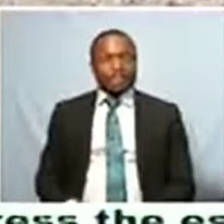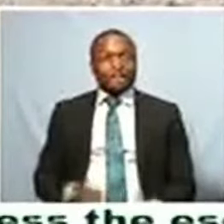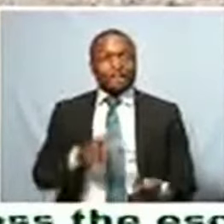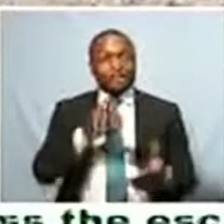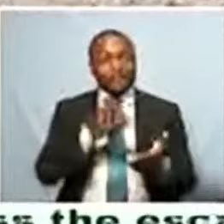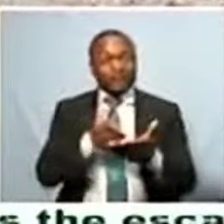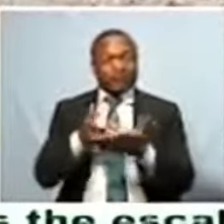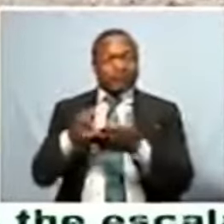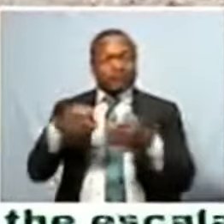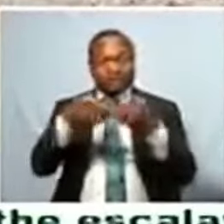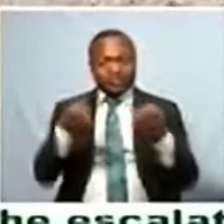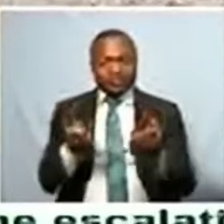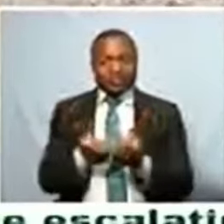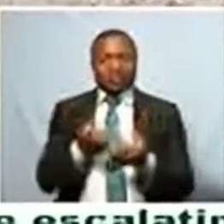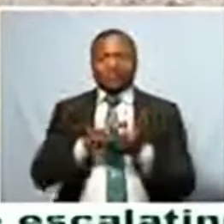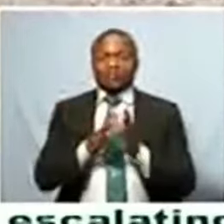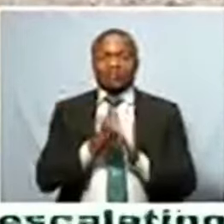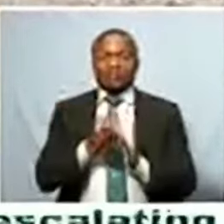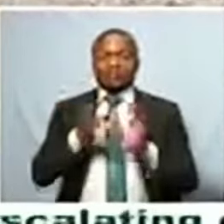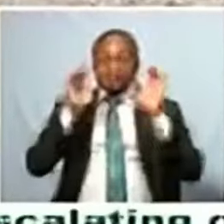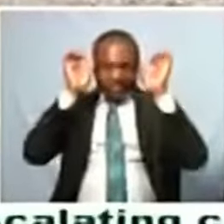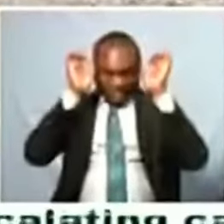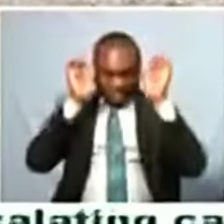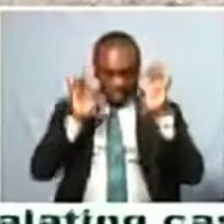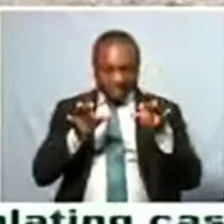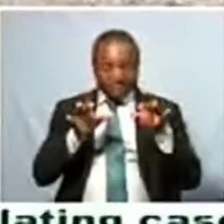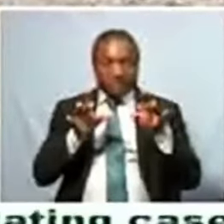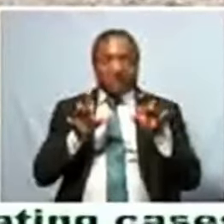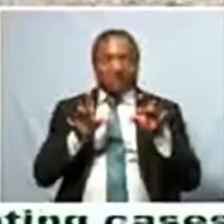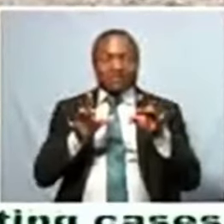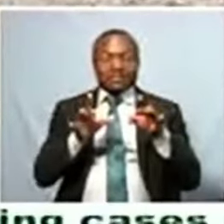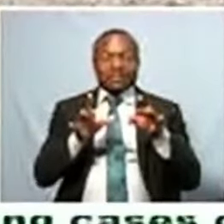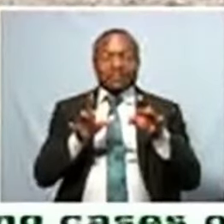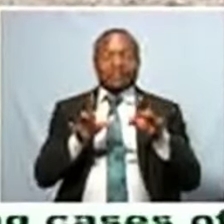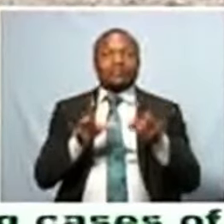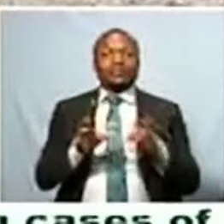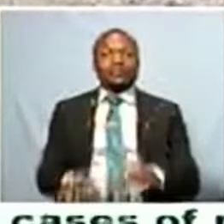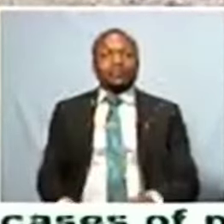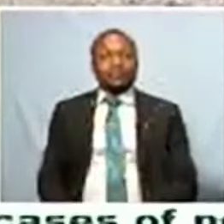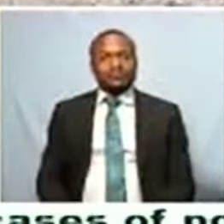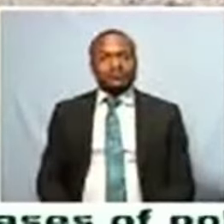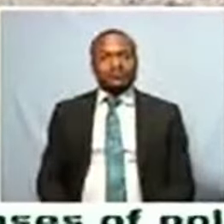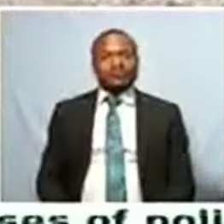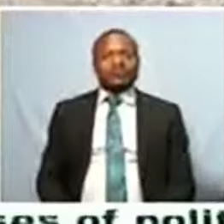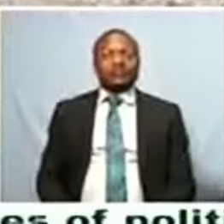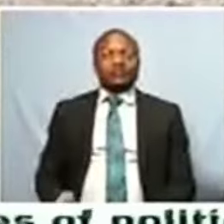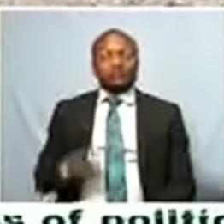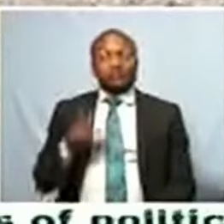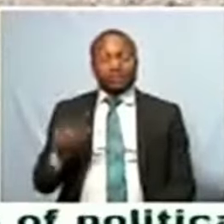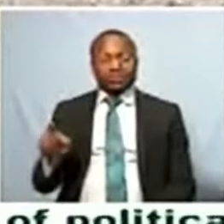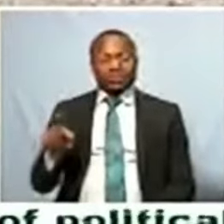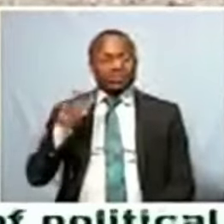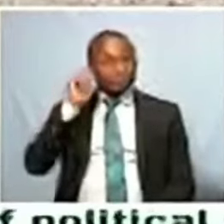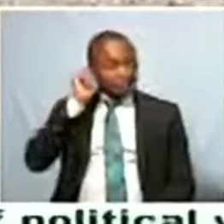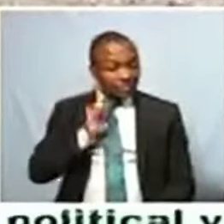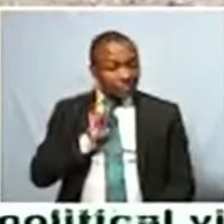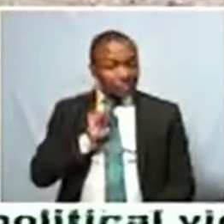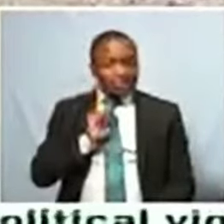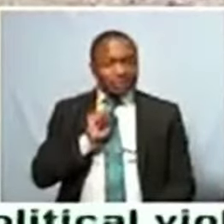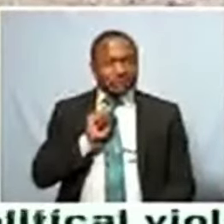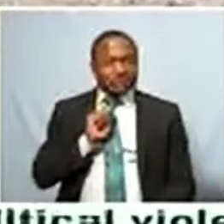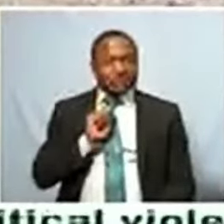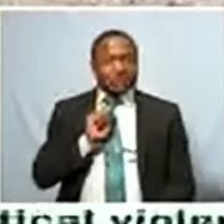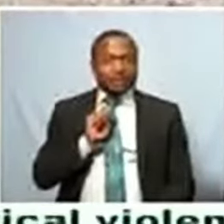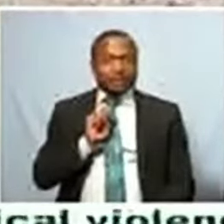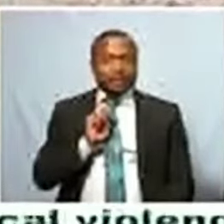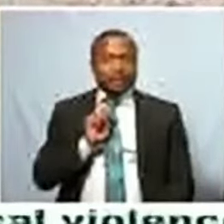an environment becomes toxic, and the byproducts of intolerance, among them is